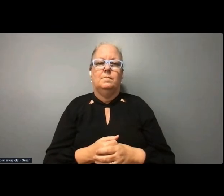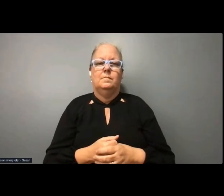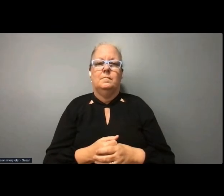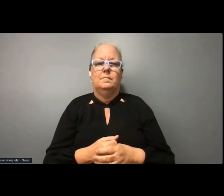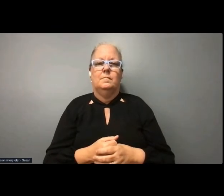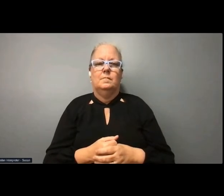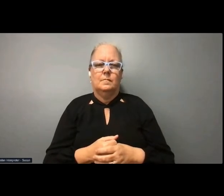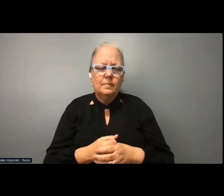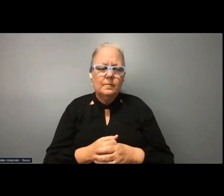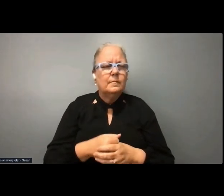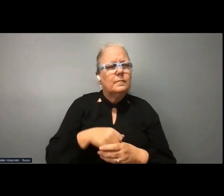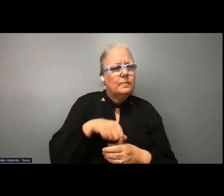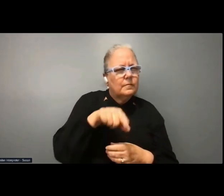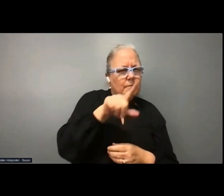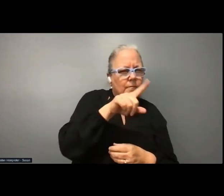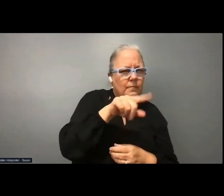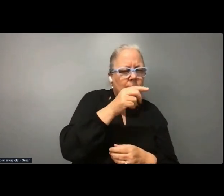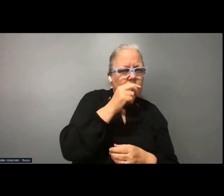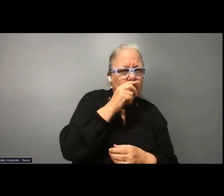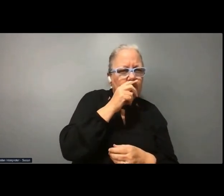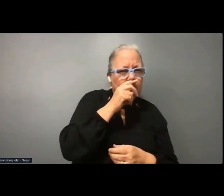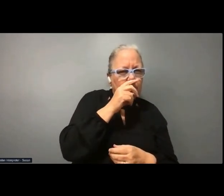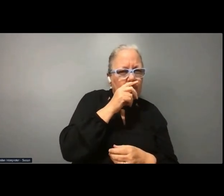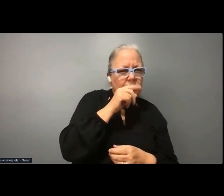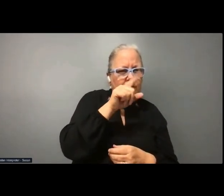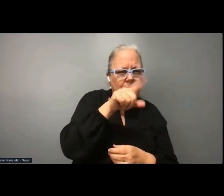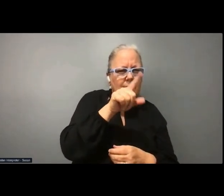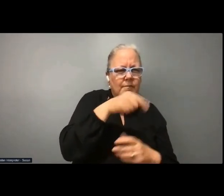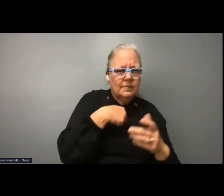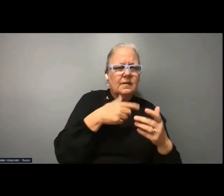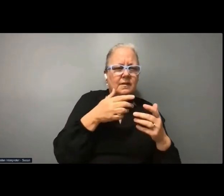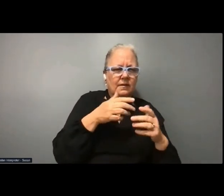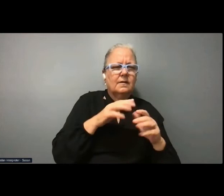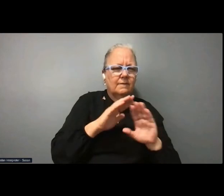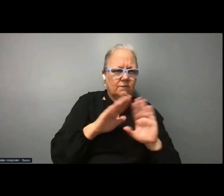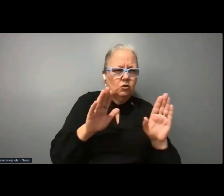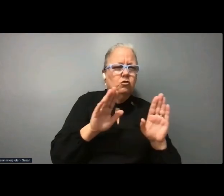Okay, I think these are the same ones that I have responded.